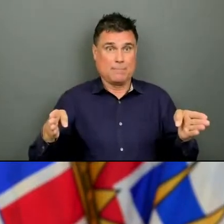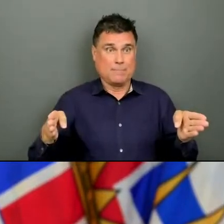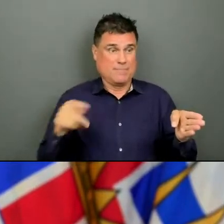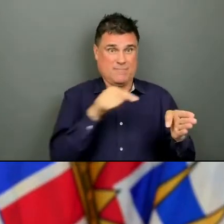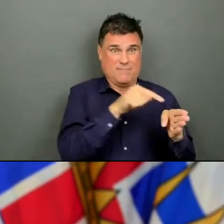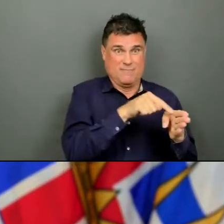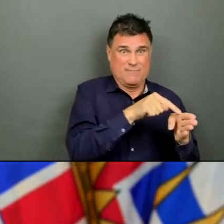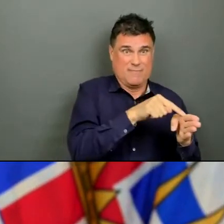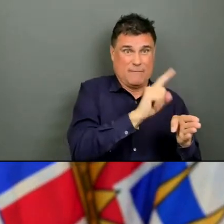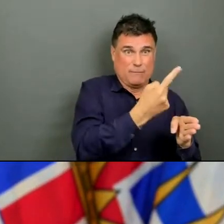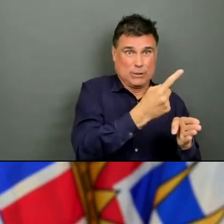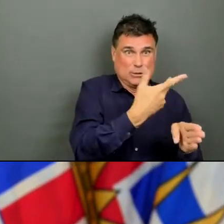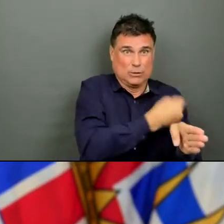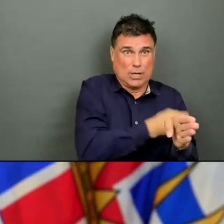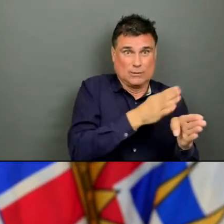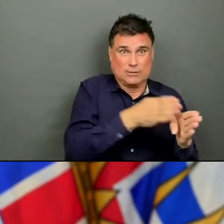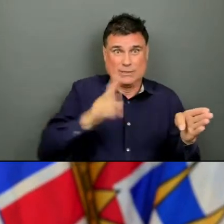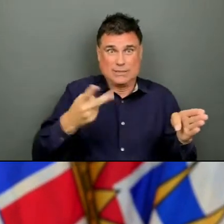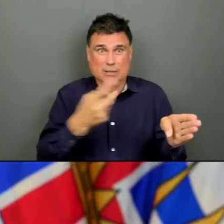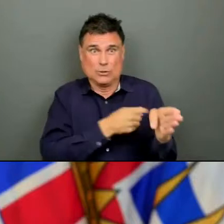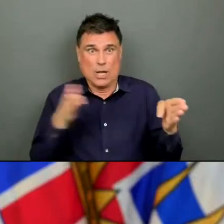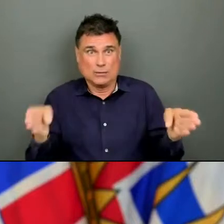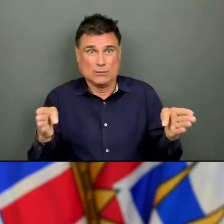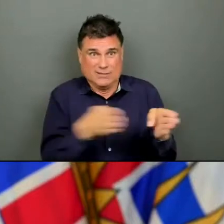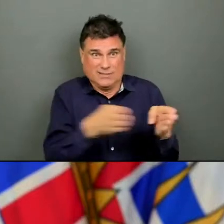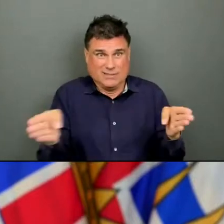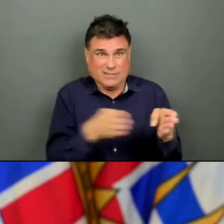everyone. And we know now